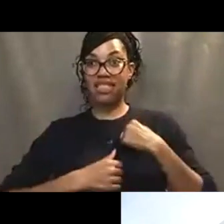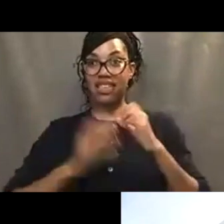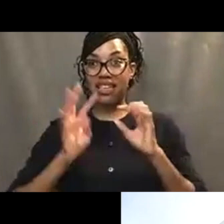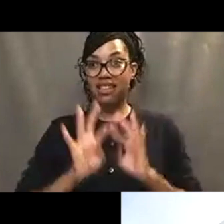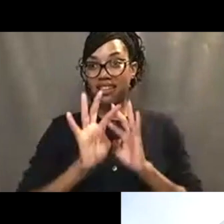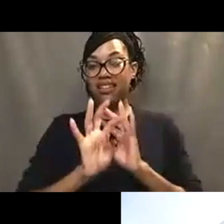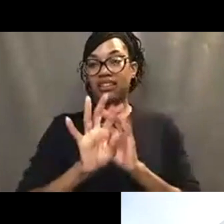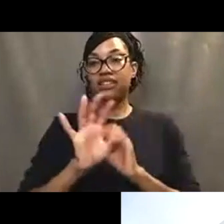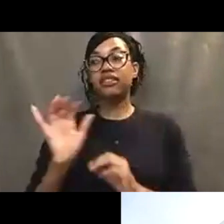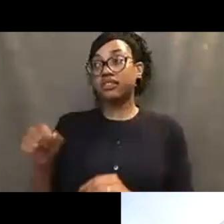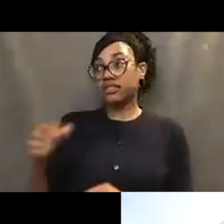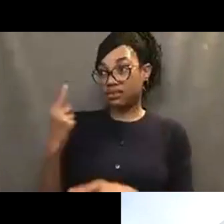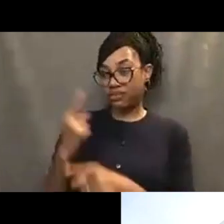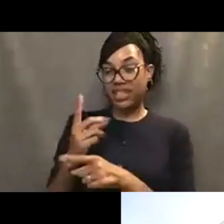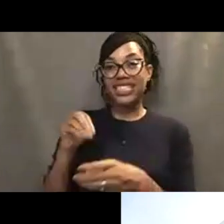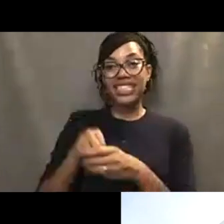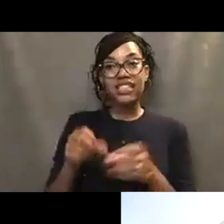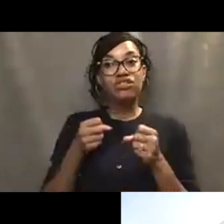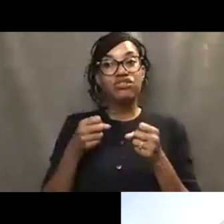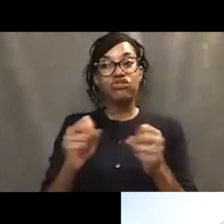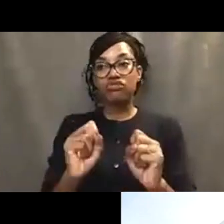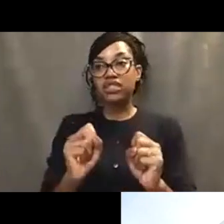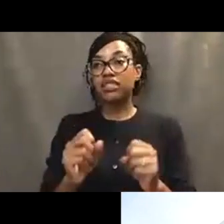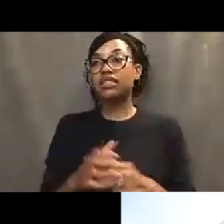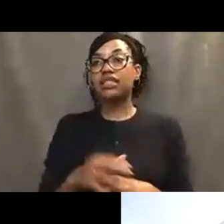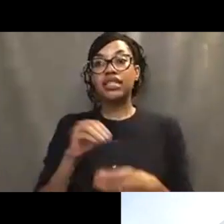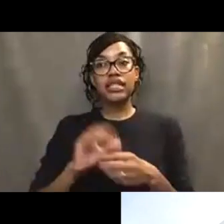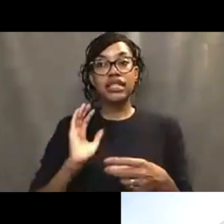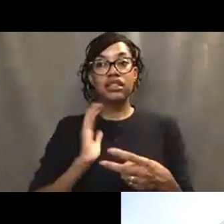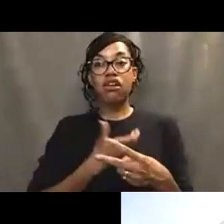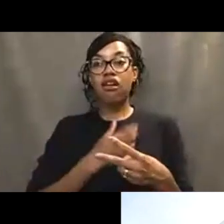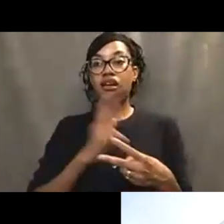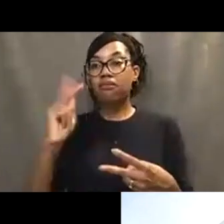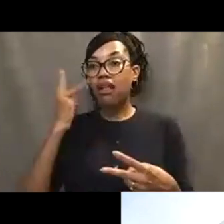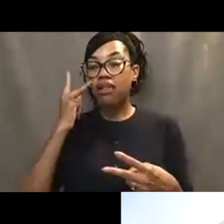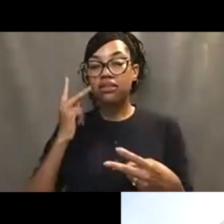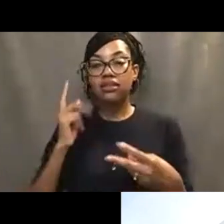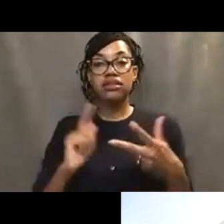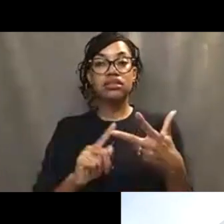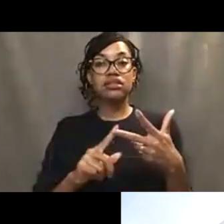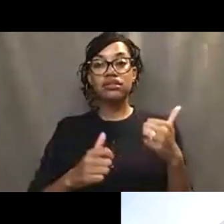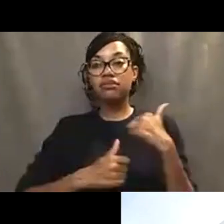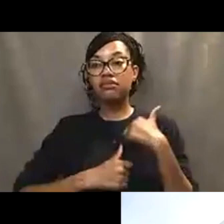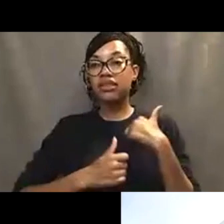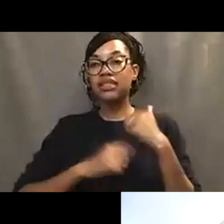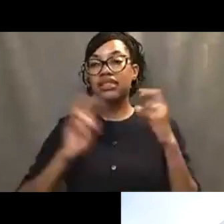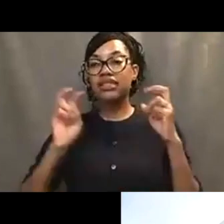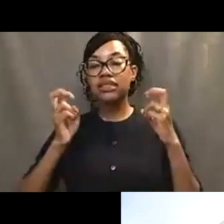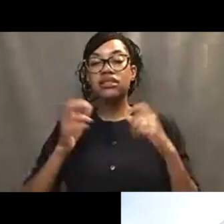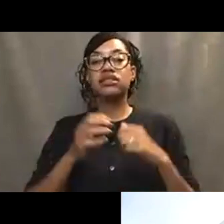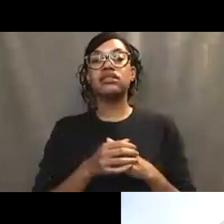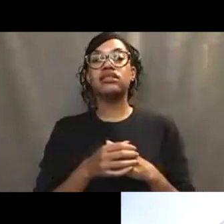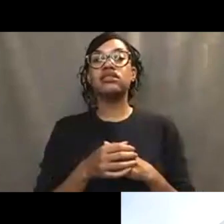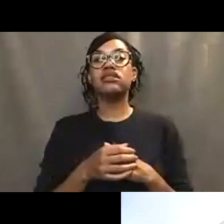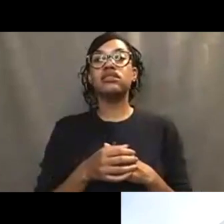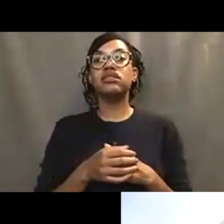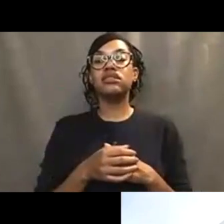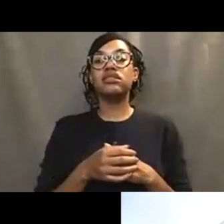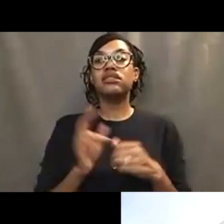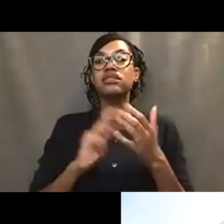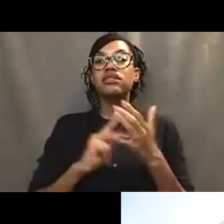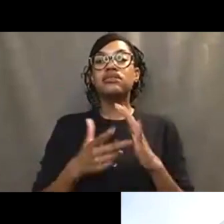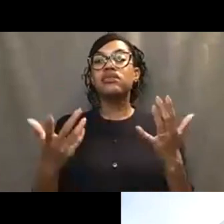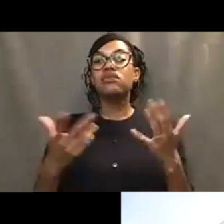like in the streets, right? Militant in our politics, militant, taking our,